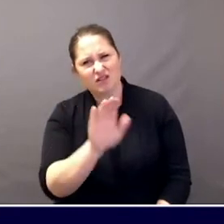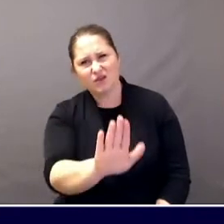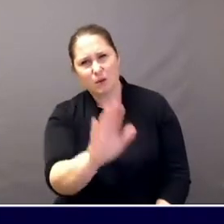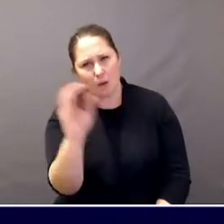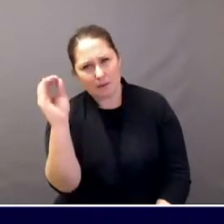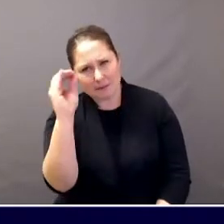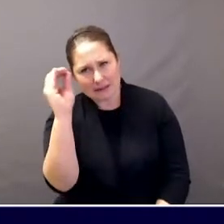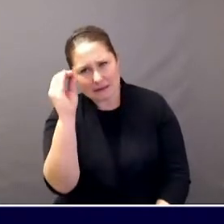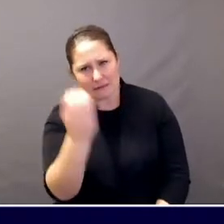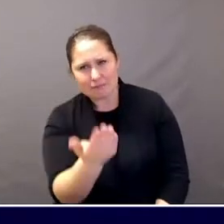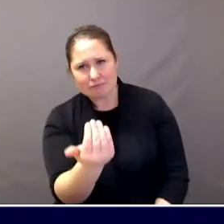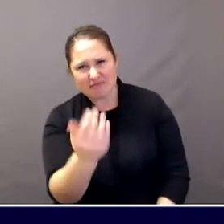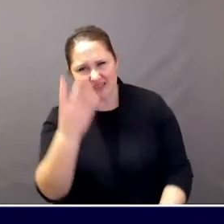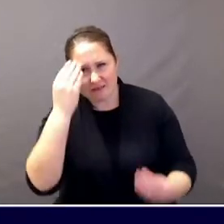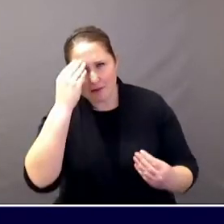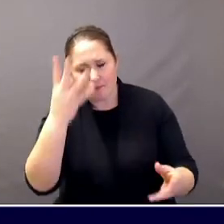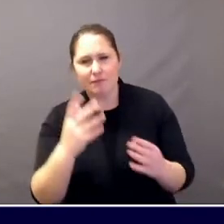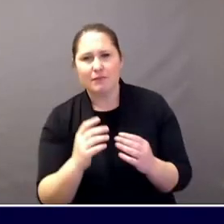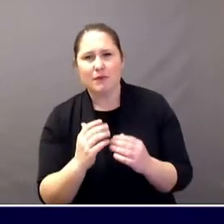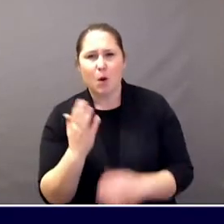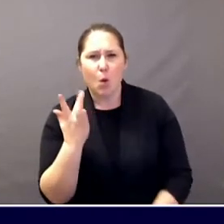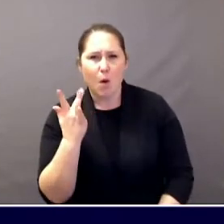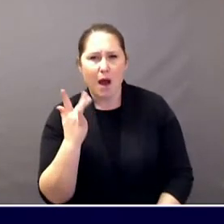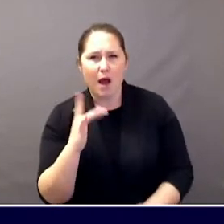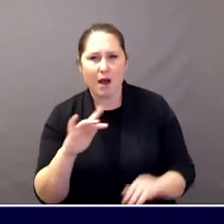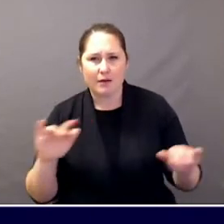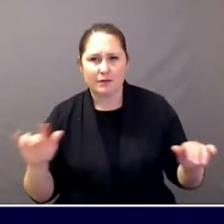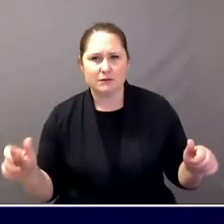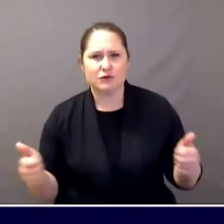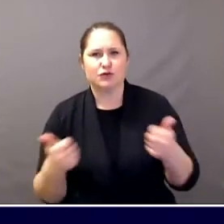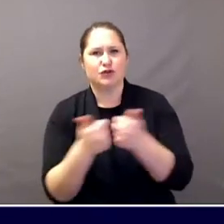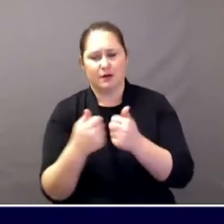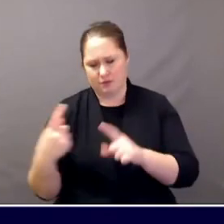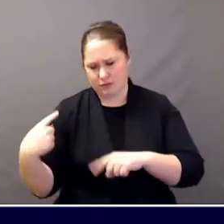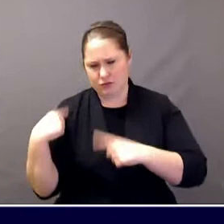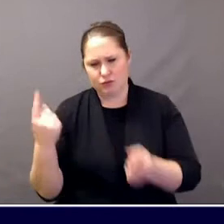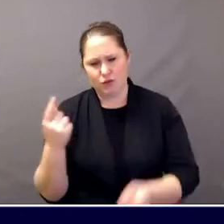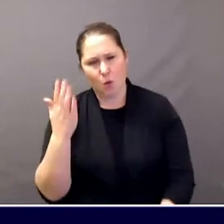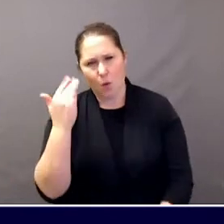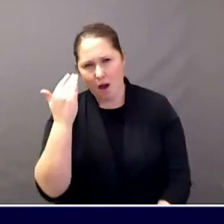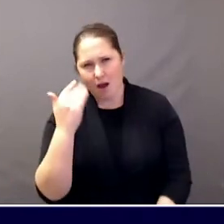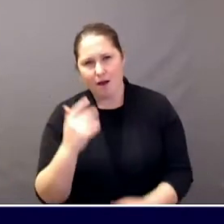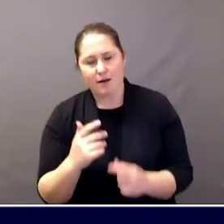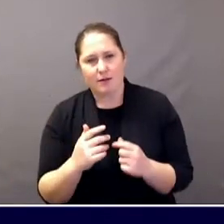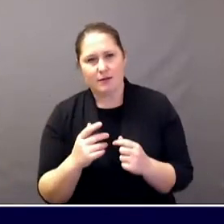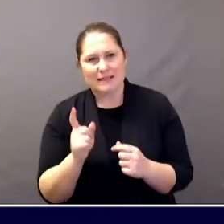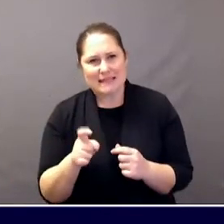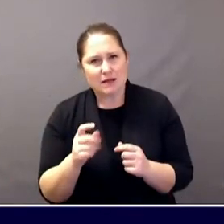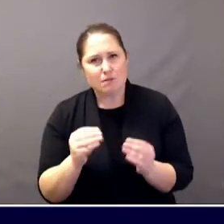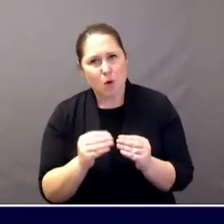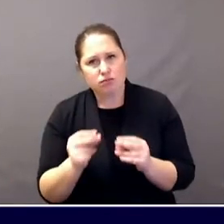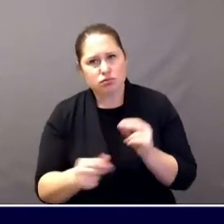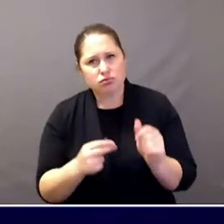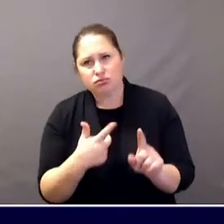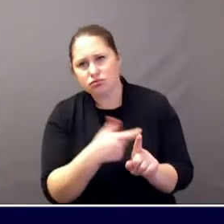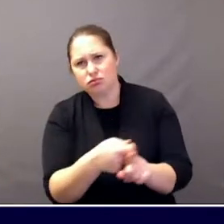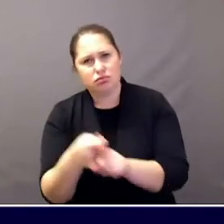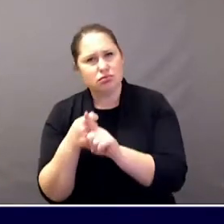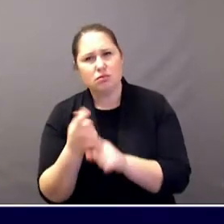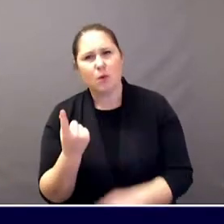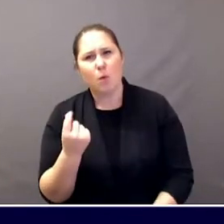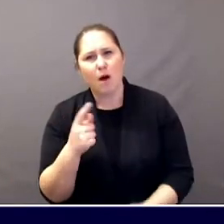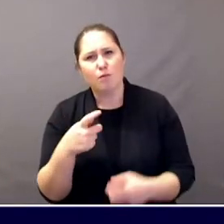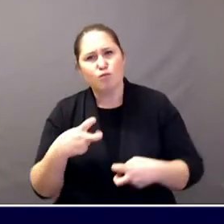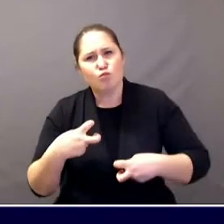about why there's been such challenges of getting these things, getting people vaccinated quicker? Are there specific problems that are holding these